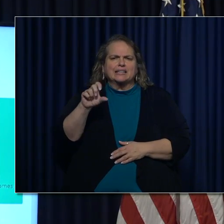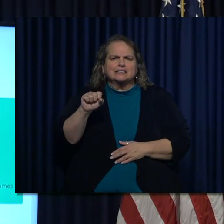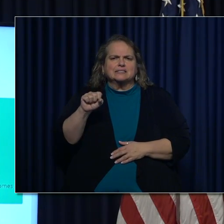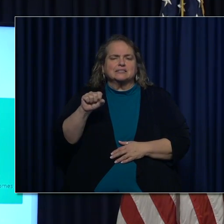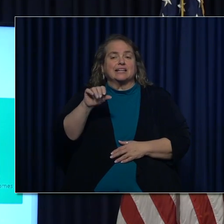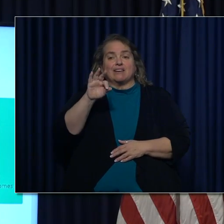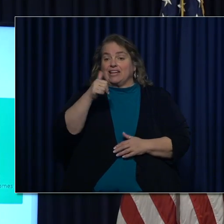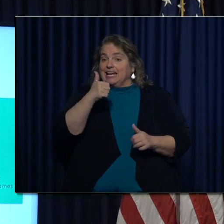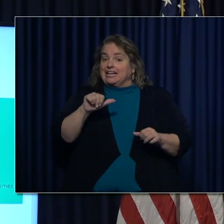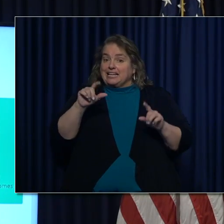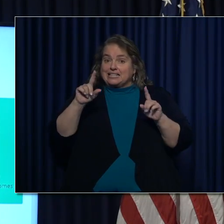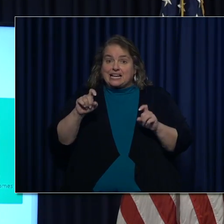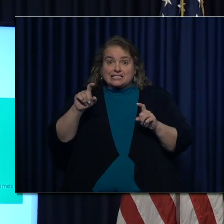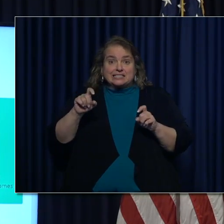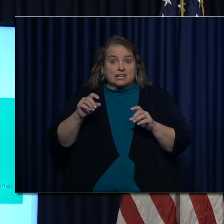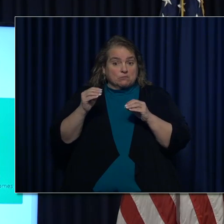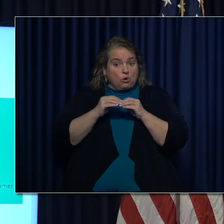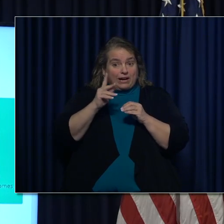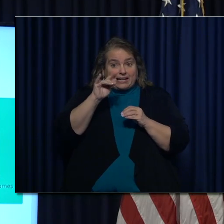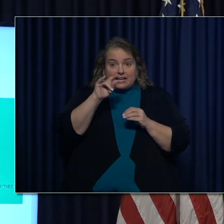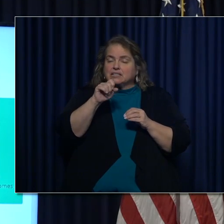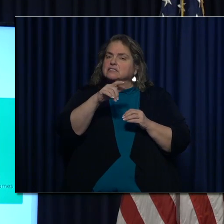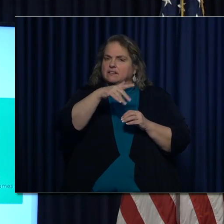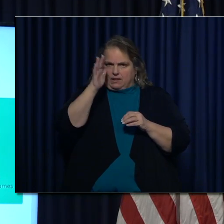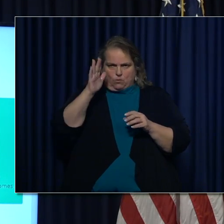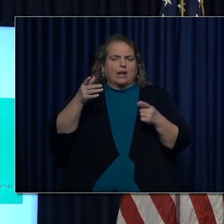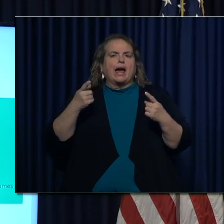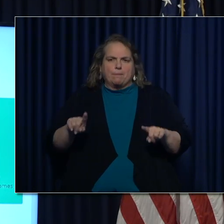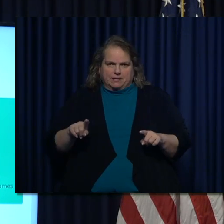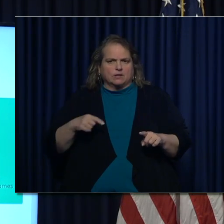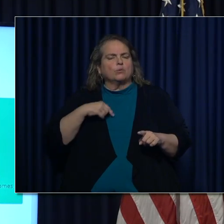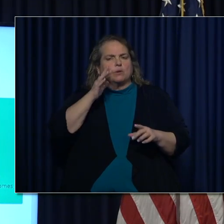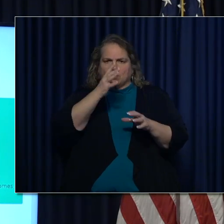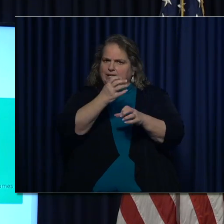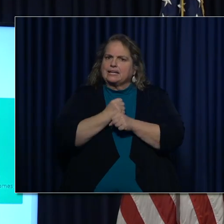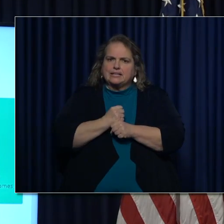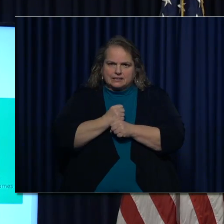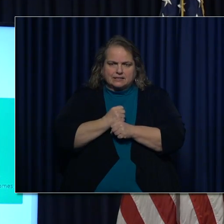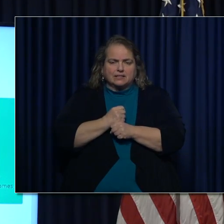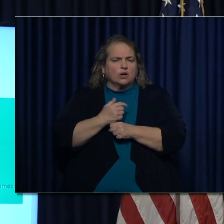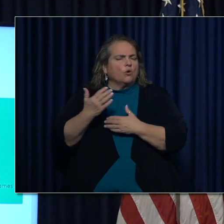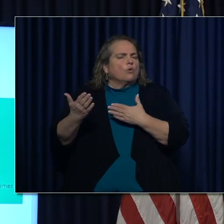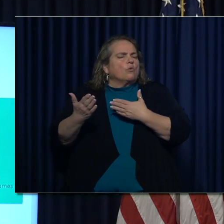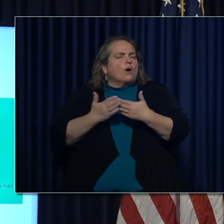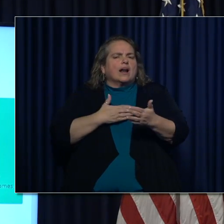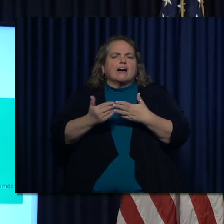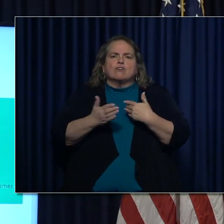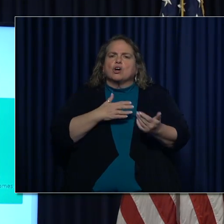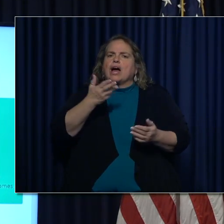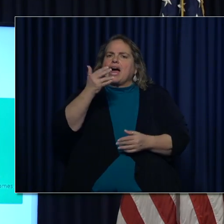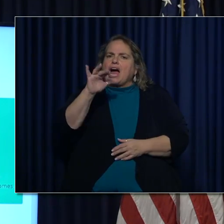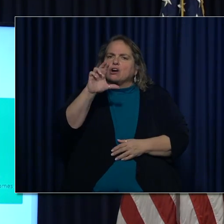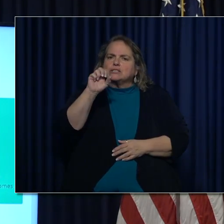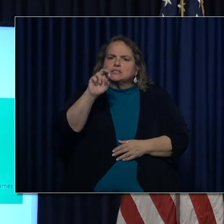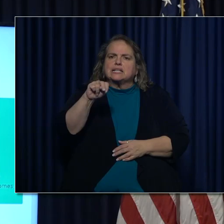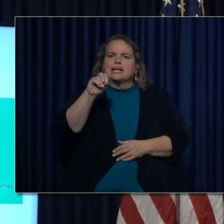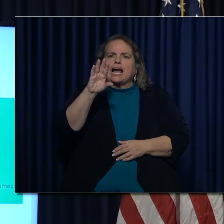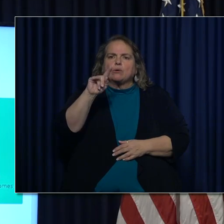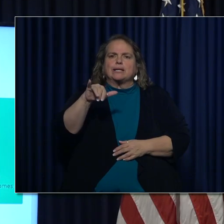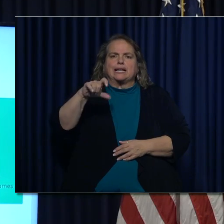line. It's any extra testing kits, they're going to have them. Whatever Harrison County needs right now, we're going to provide